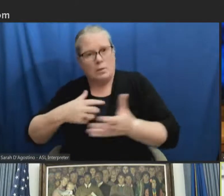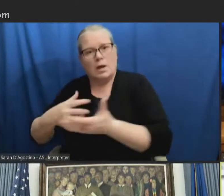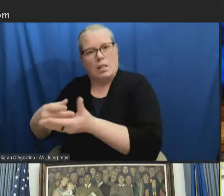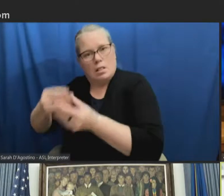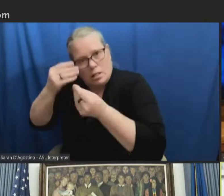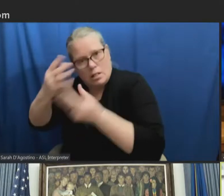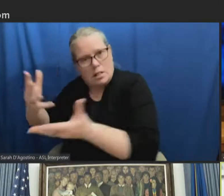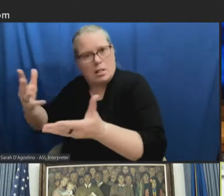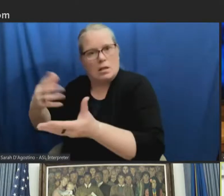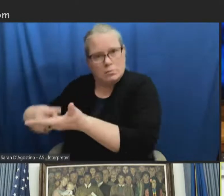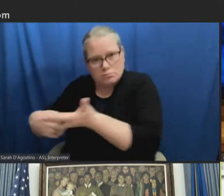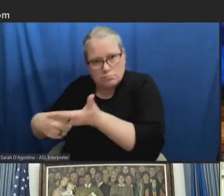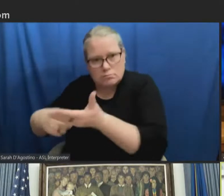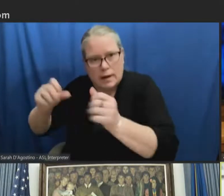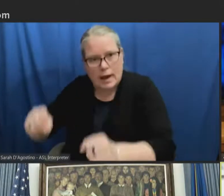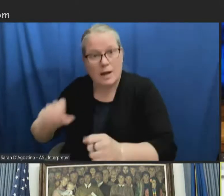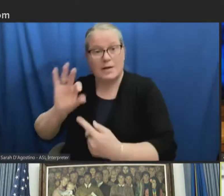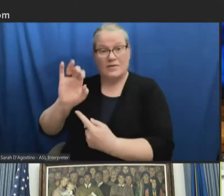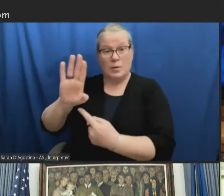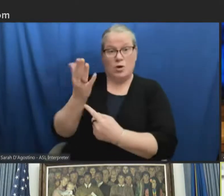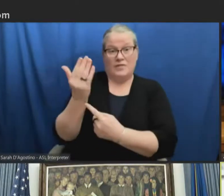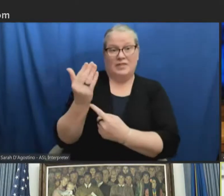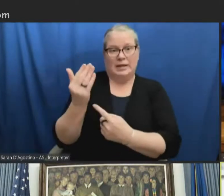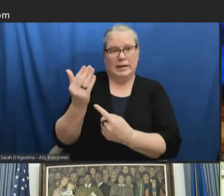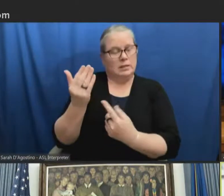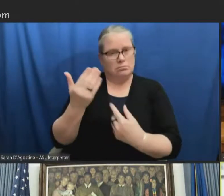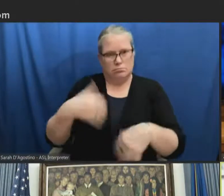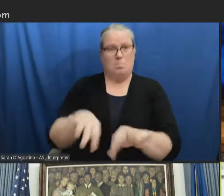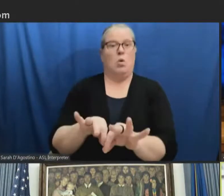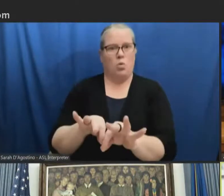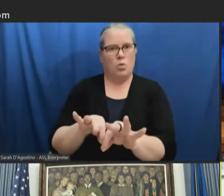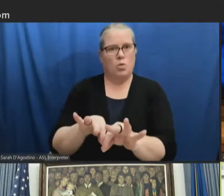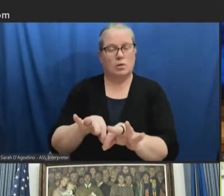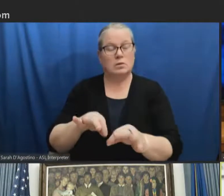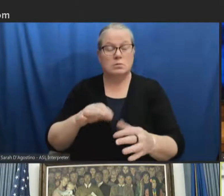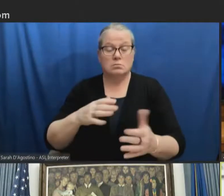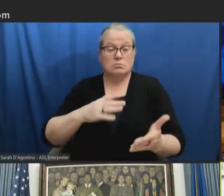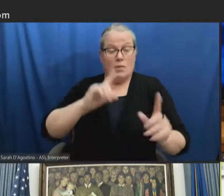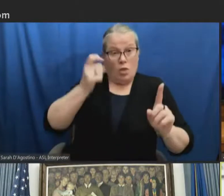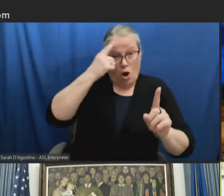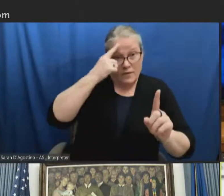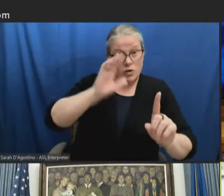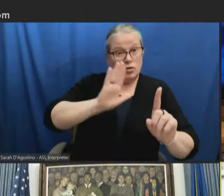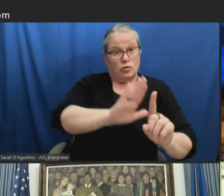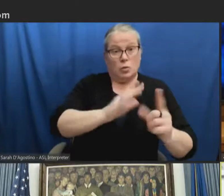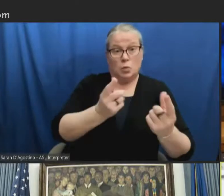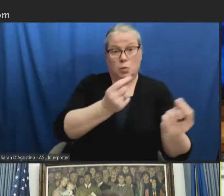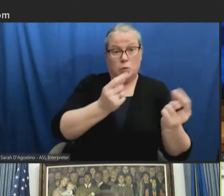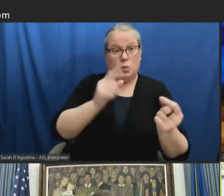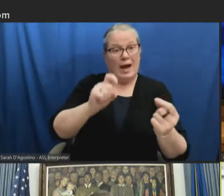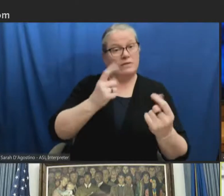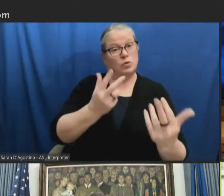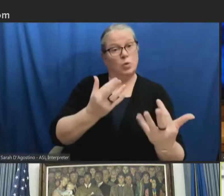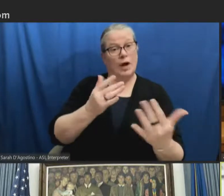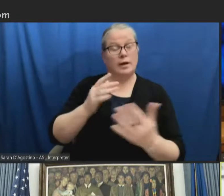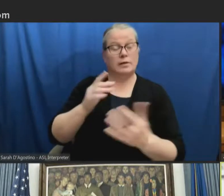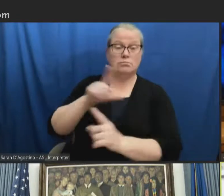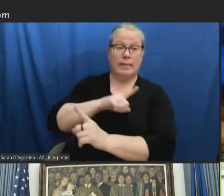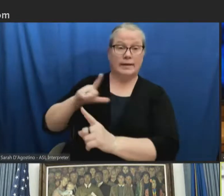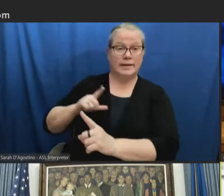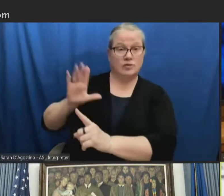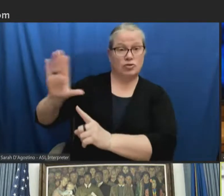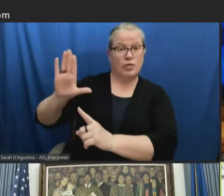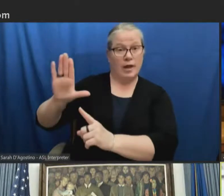And there's only so much that the executive branch can do based upon the legislative actions that the legislature